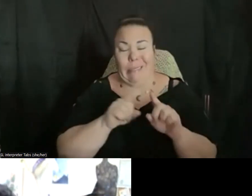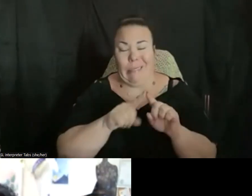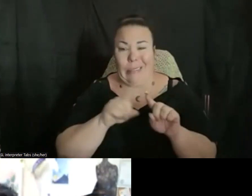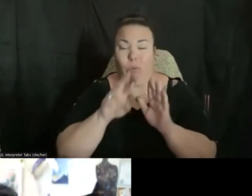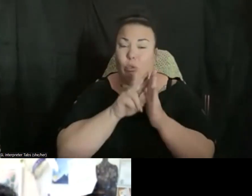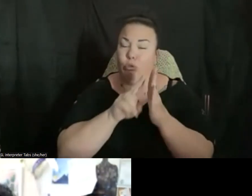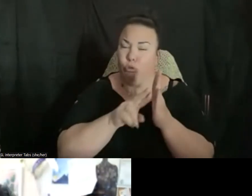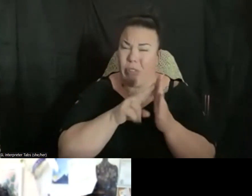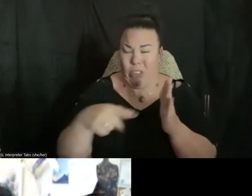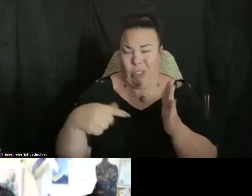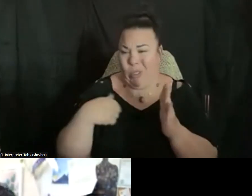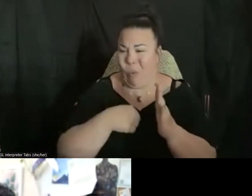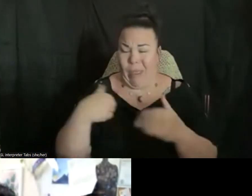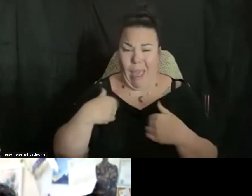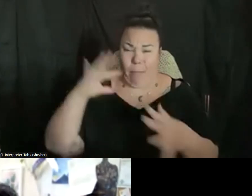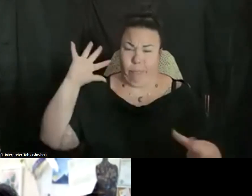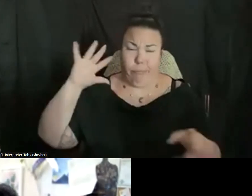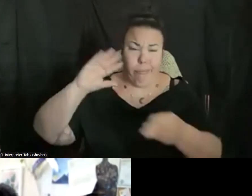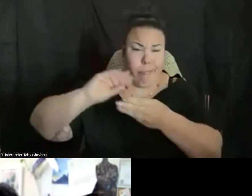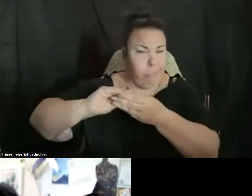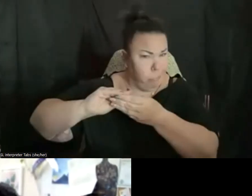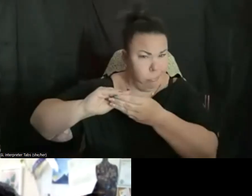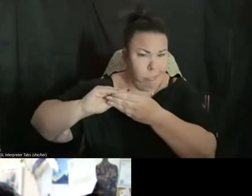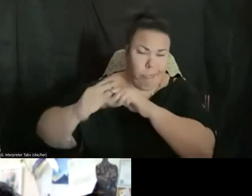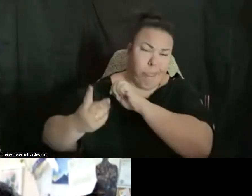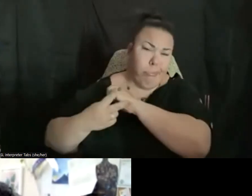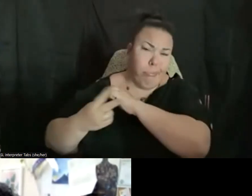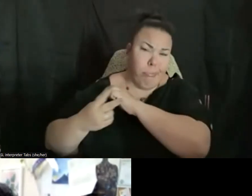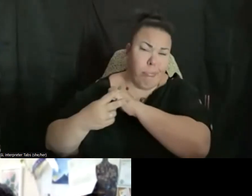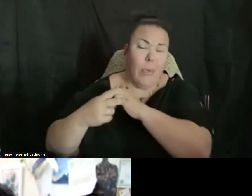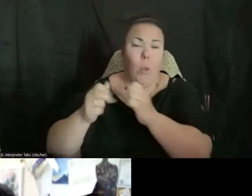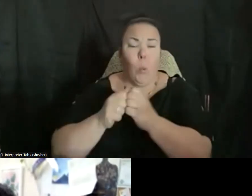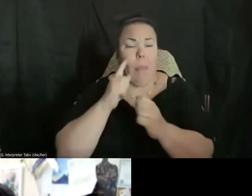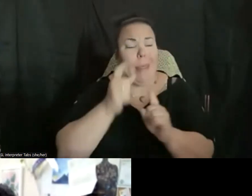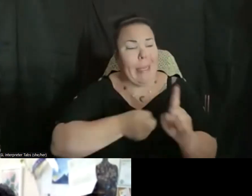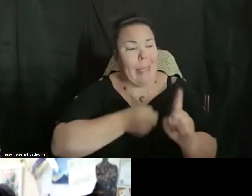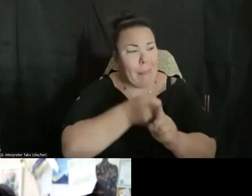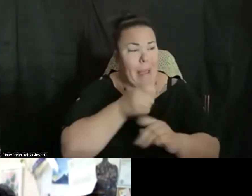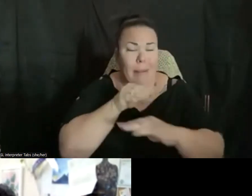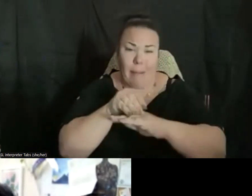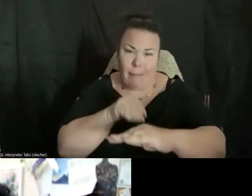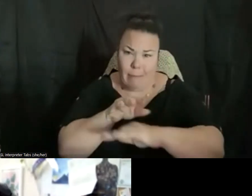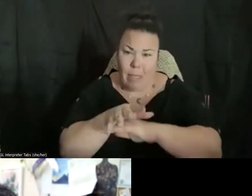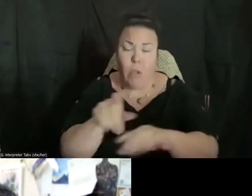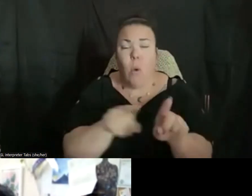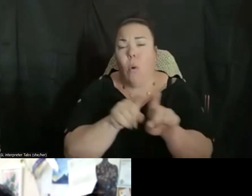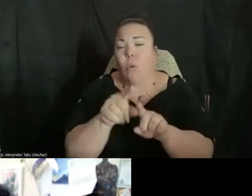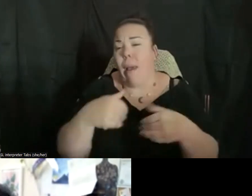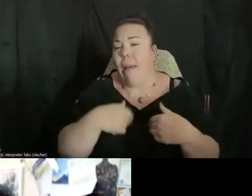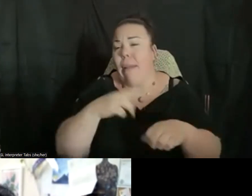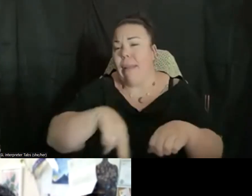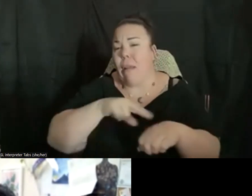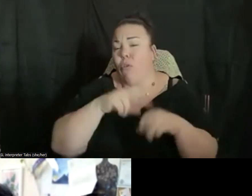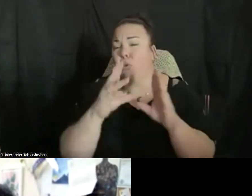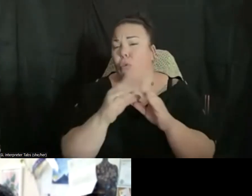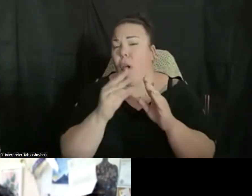have compiled about the effects and the impact of mobile healthcare. We have a national conference in the fall, which is